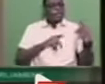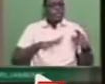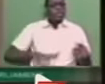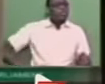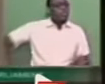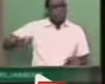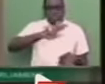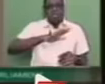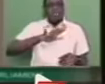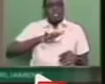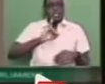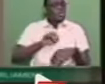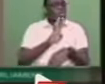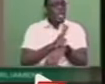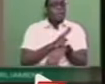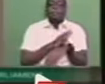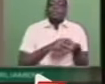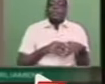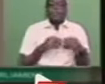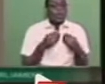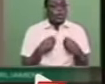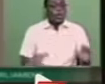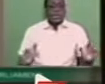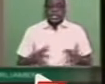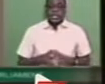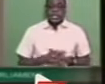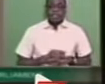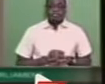100,000 persons. And to this debacle,